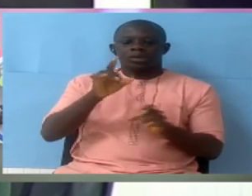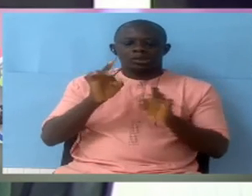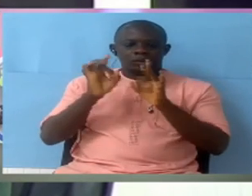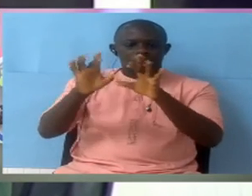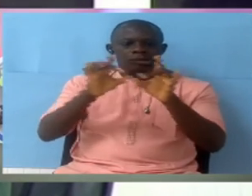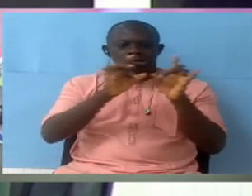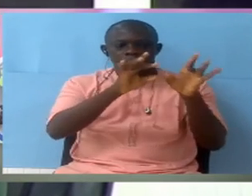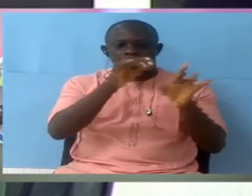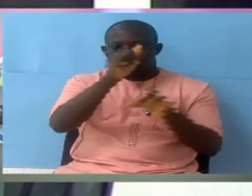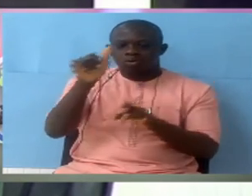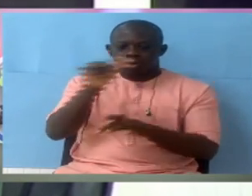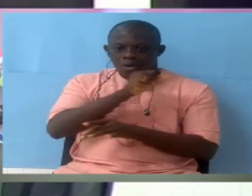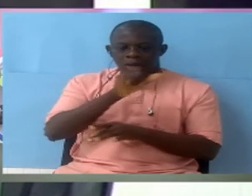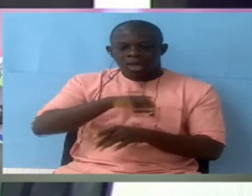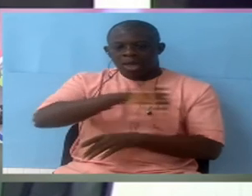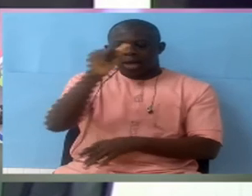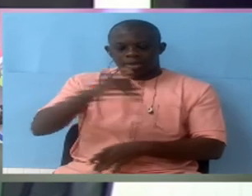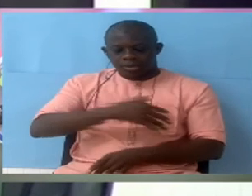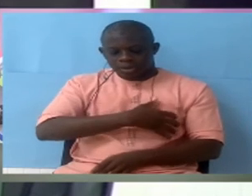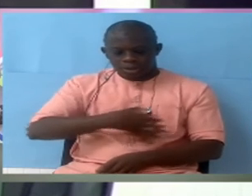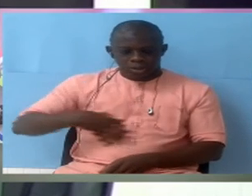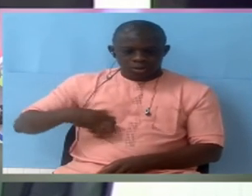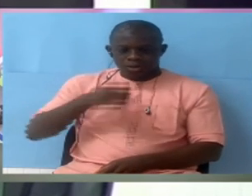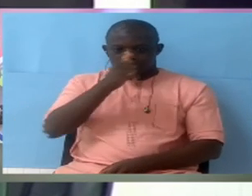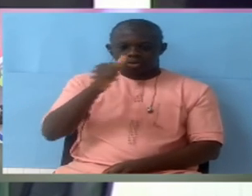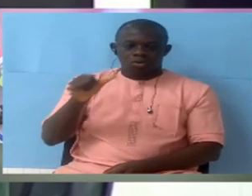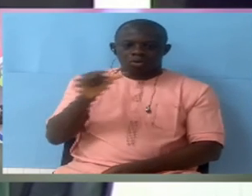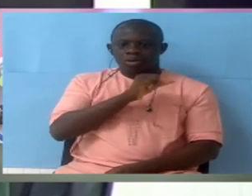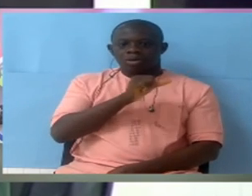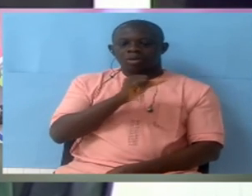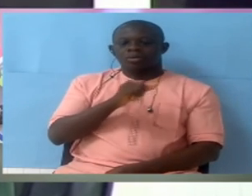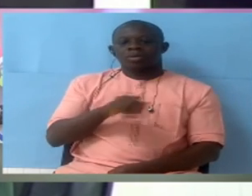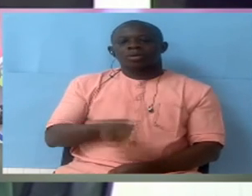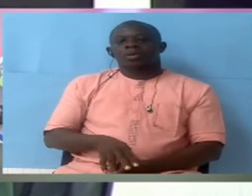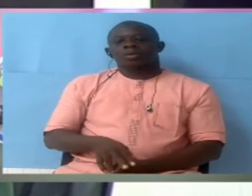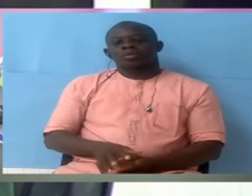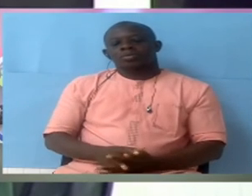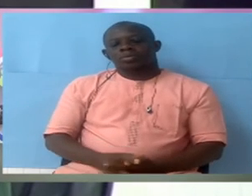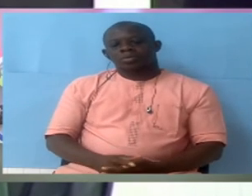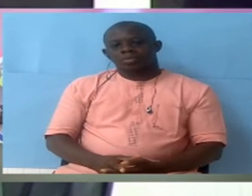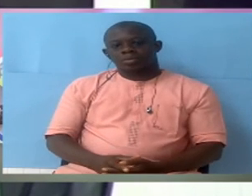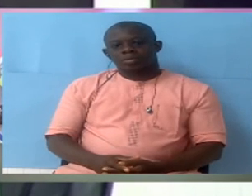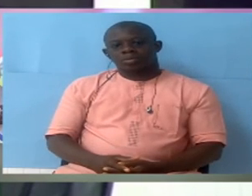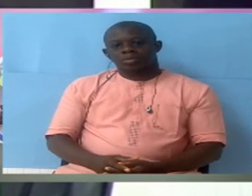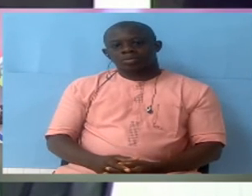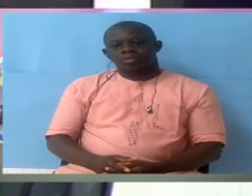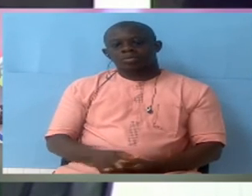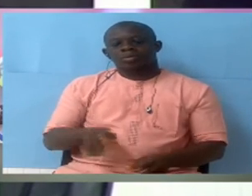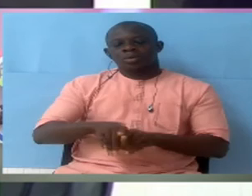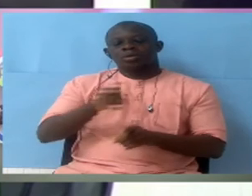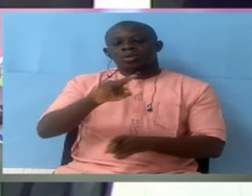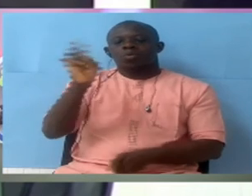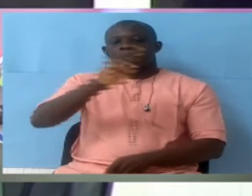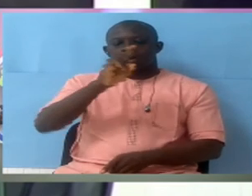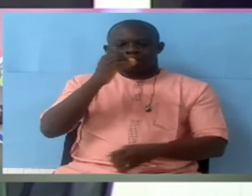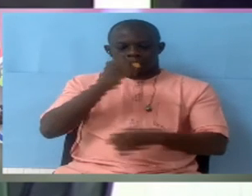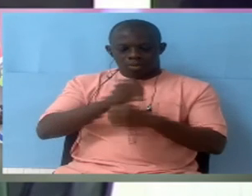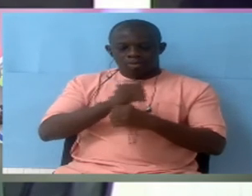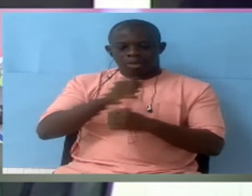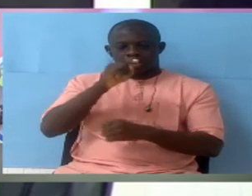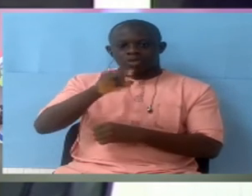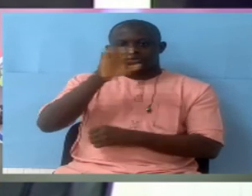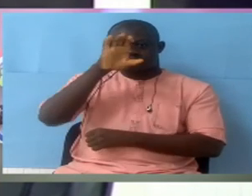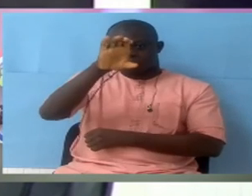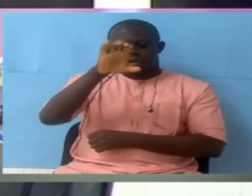jealousy. Way mbañante ak kañaan. That is what is making this country